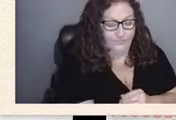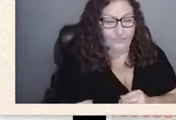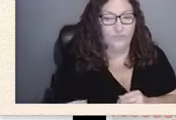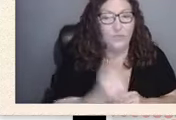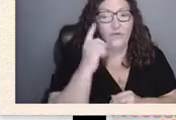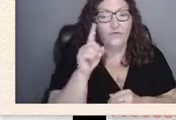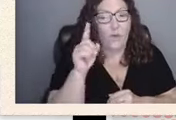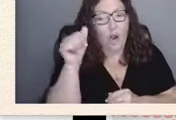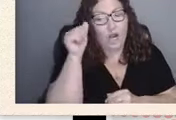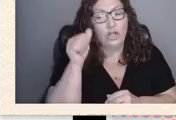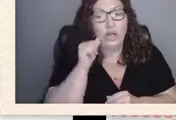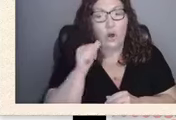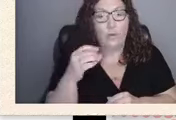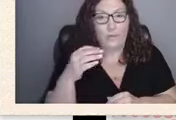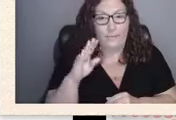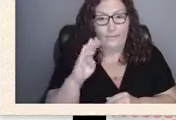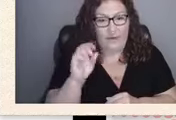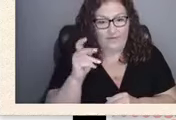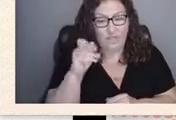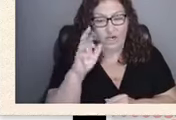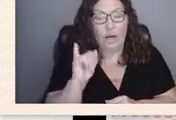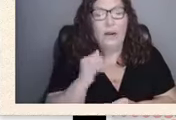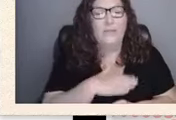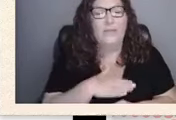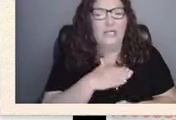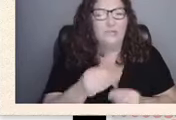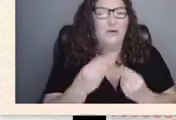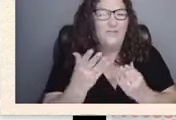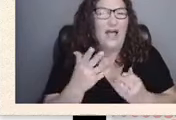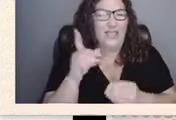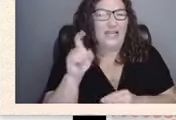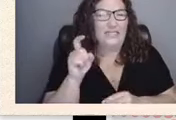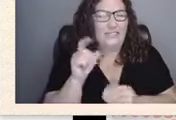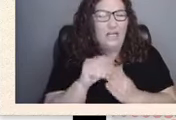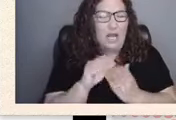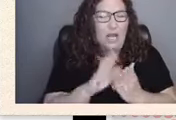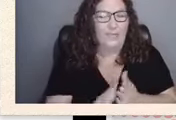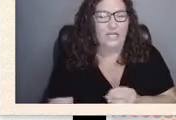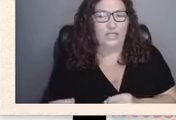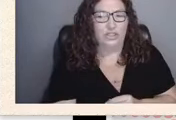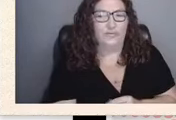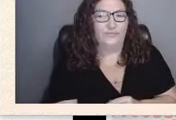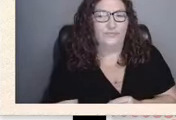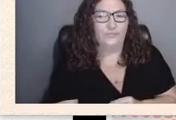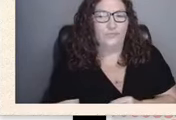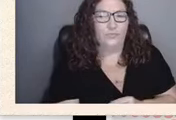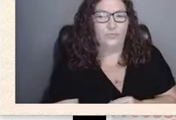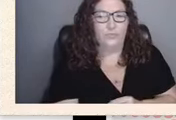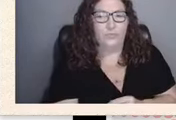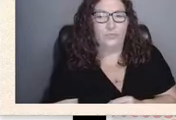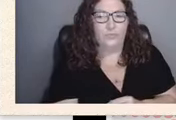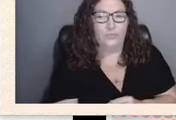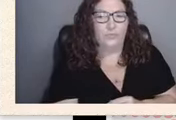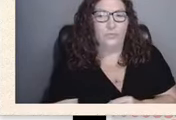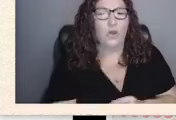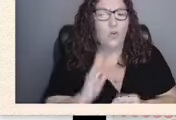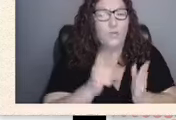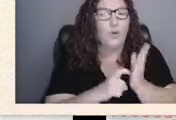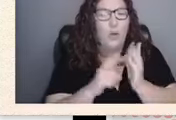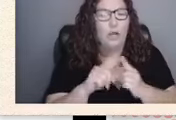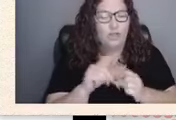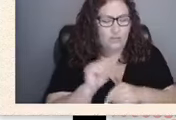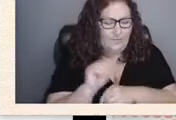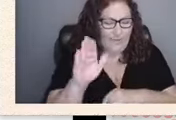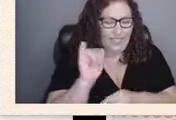beneficiary, please provide the necessary documentation. You're going to be required to submit that, either a power of